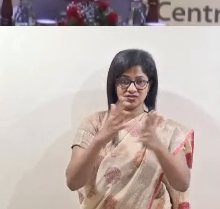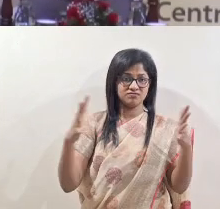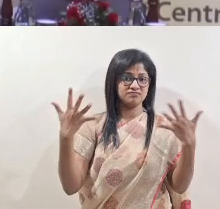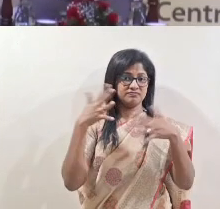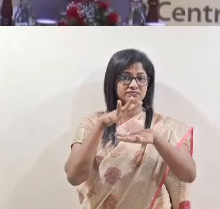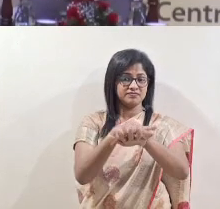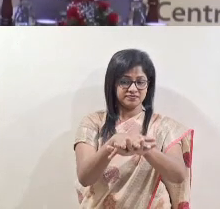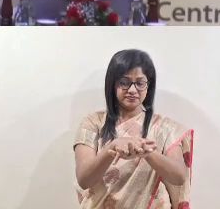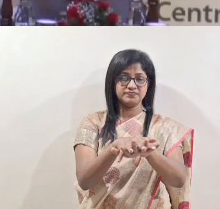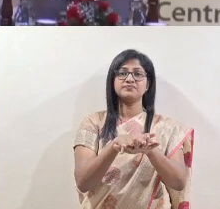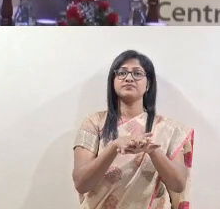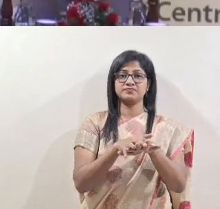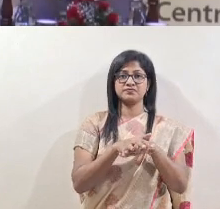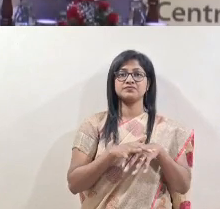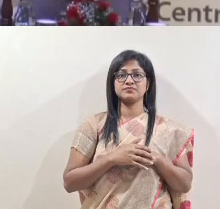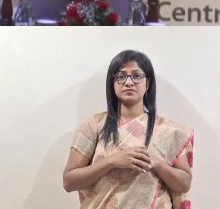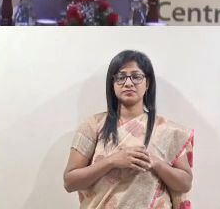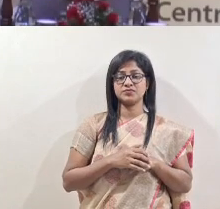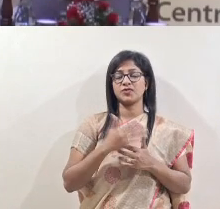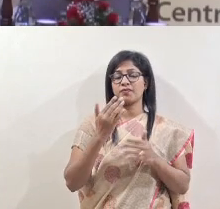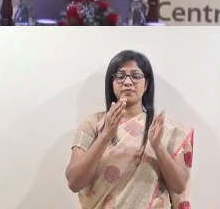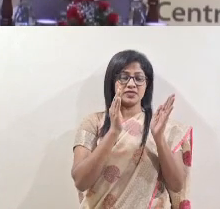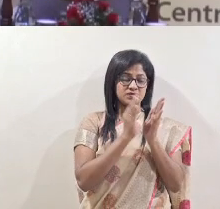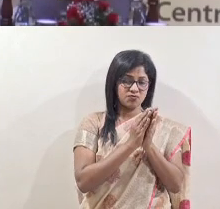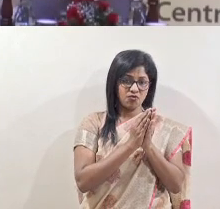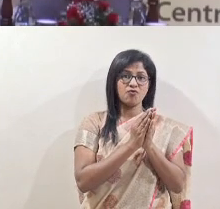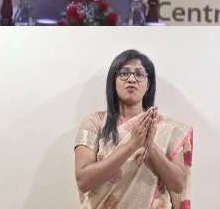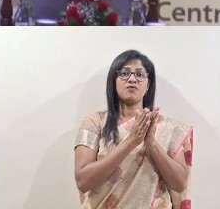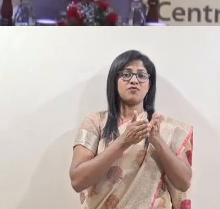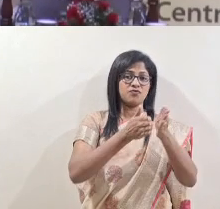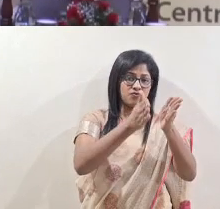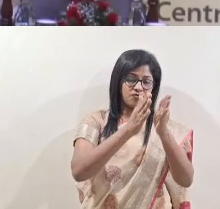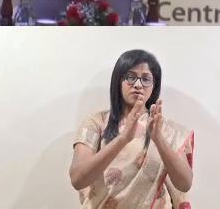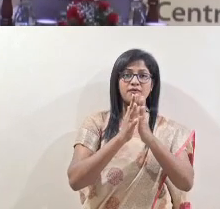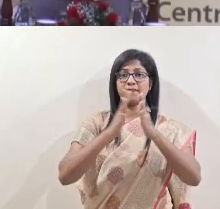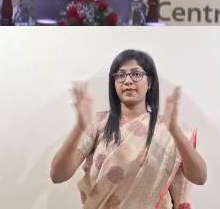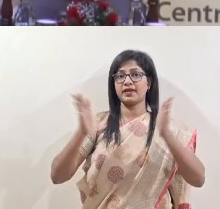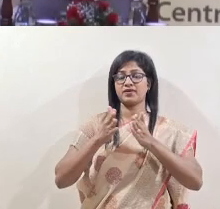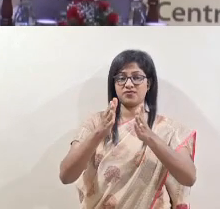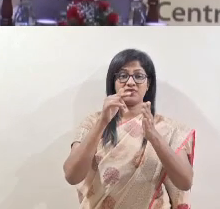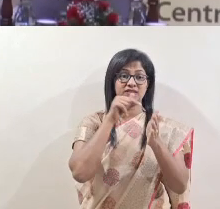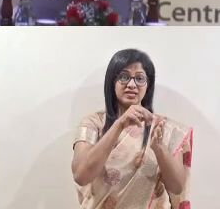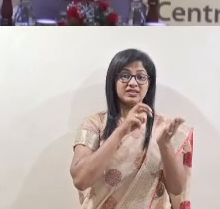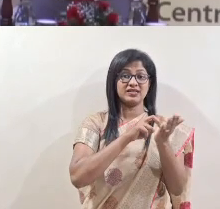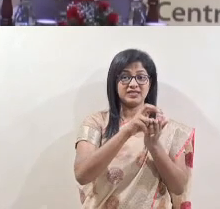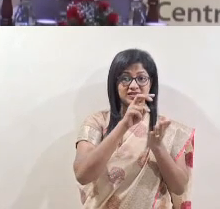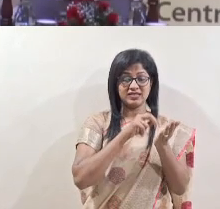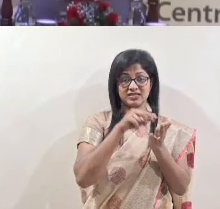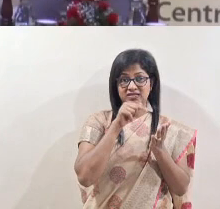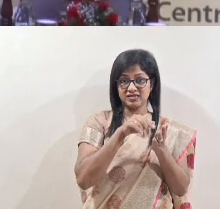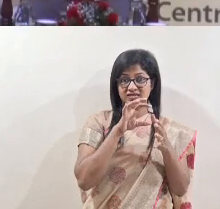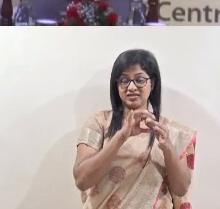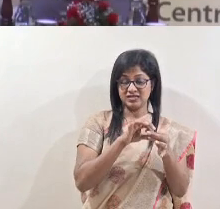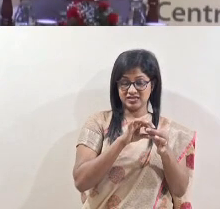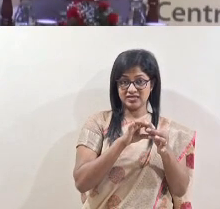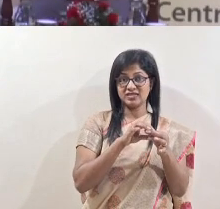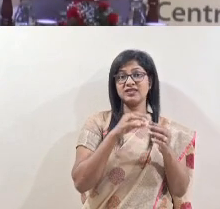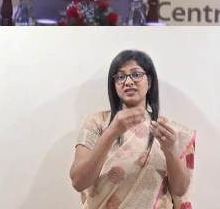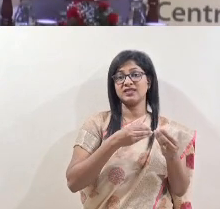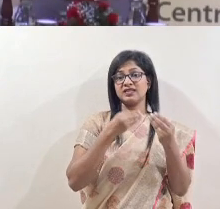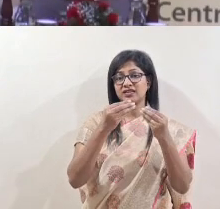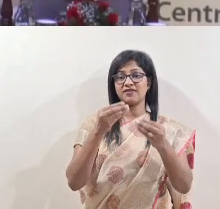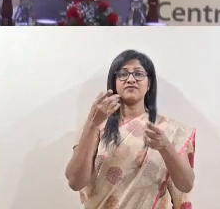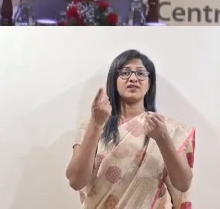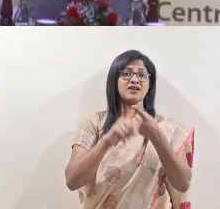from you can say a minor road to a major road. But here it's the pedestrians which makes them very vulnerable